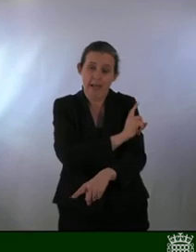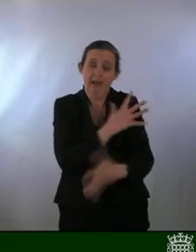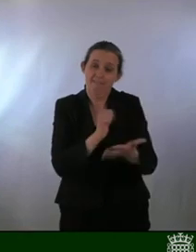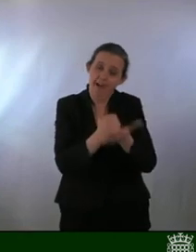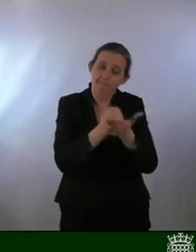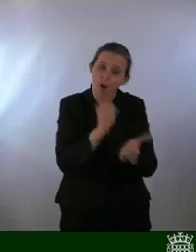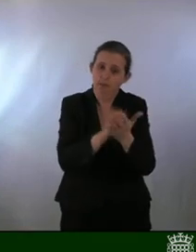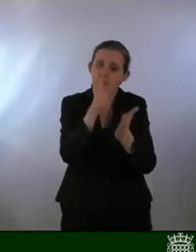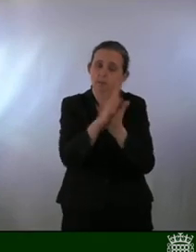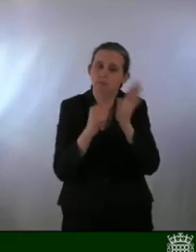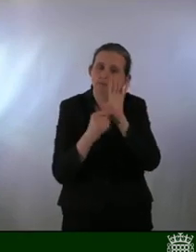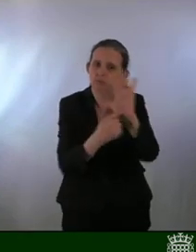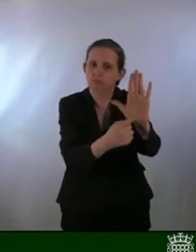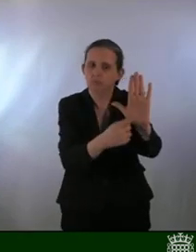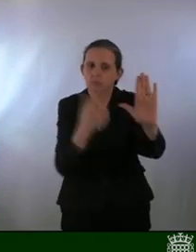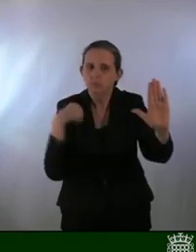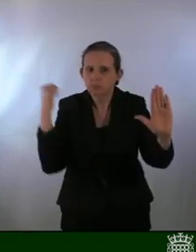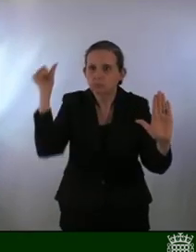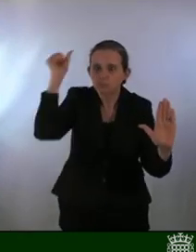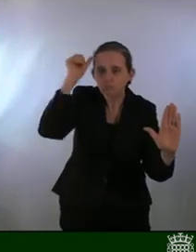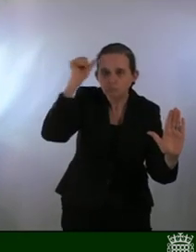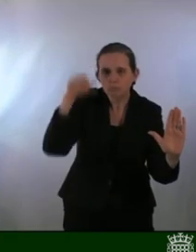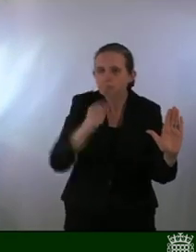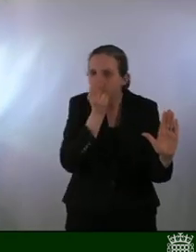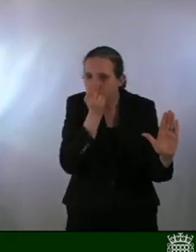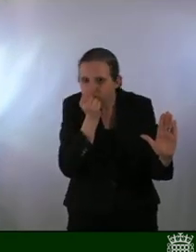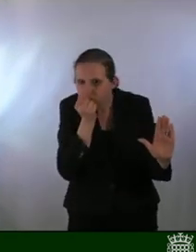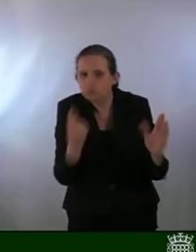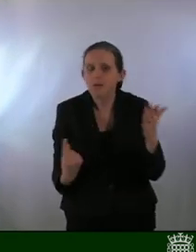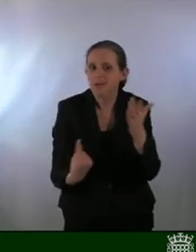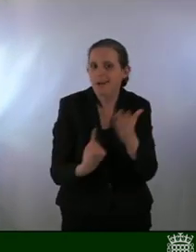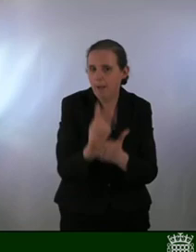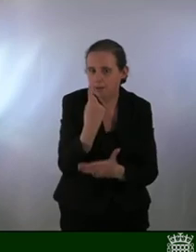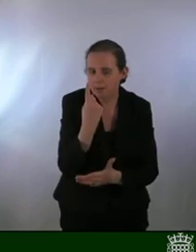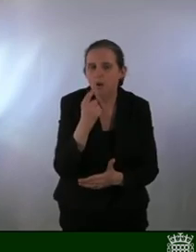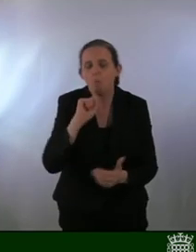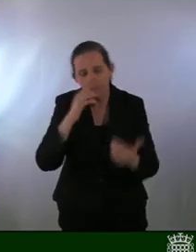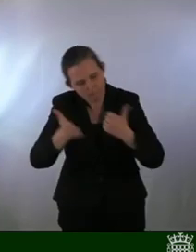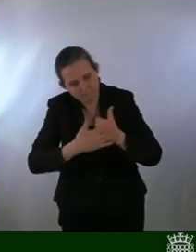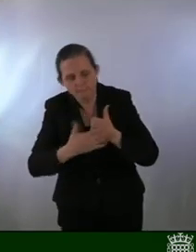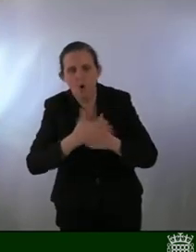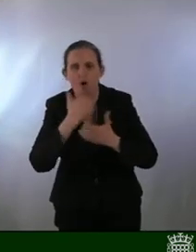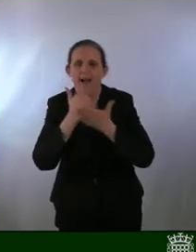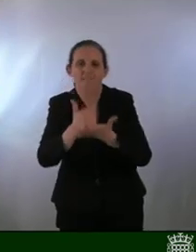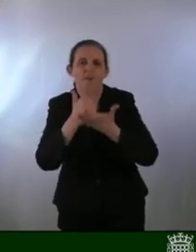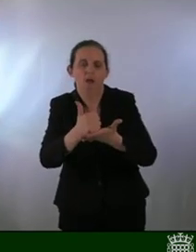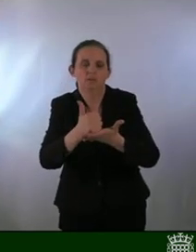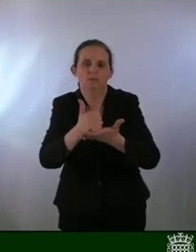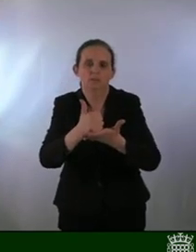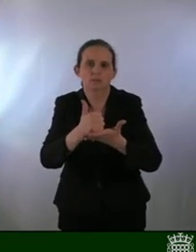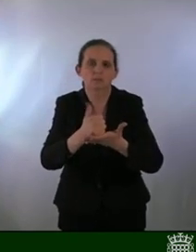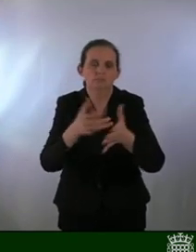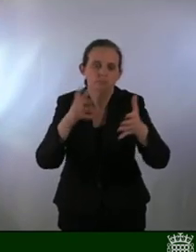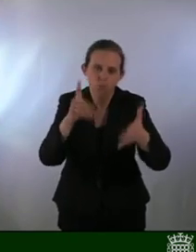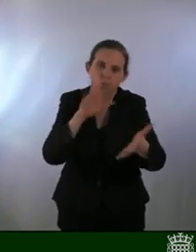in knowing that this was a likely step. And there'll be further advice precisely to help people